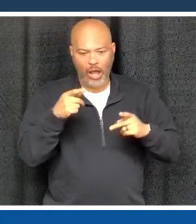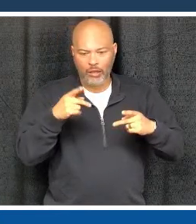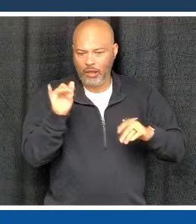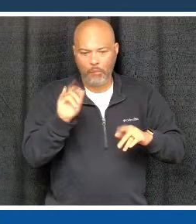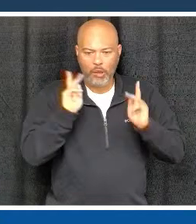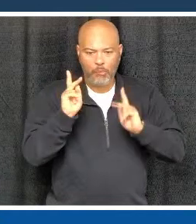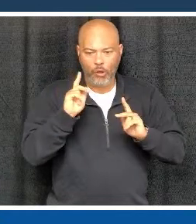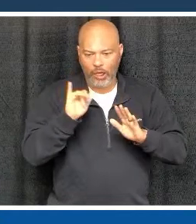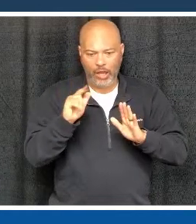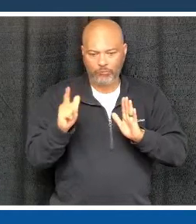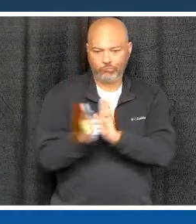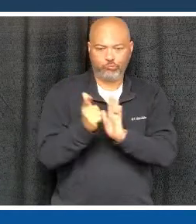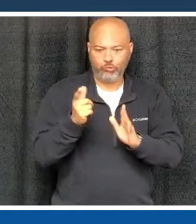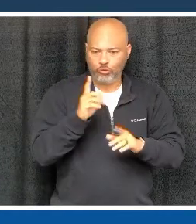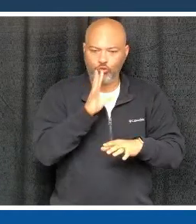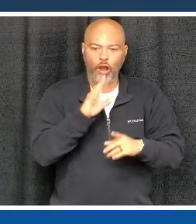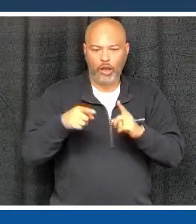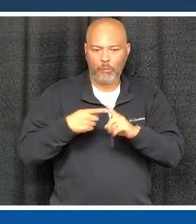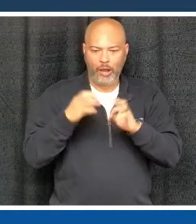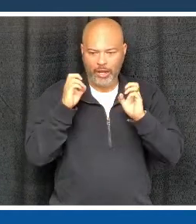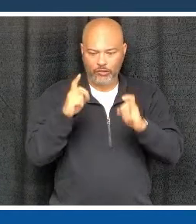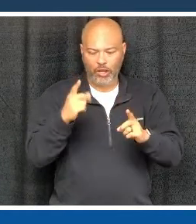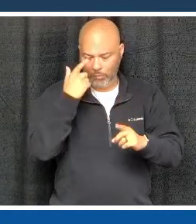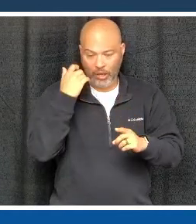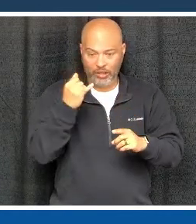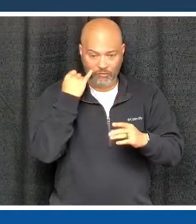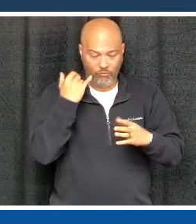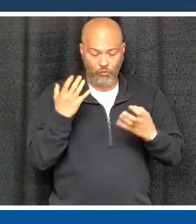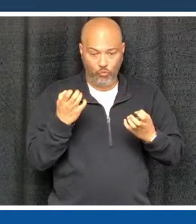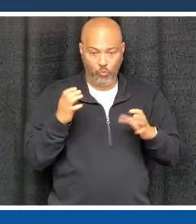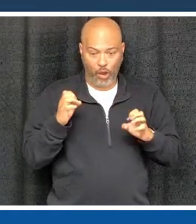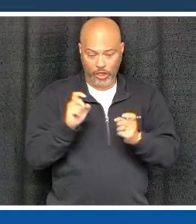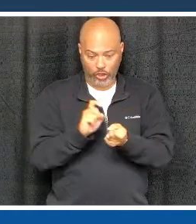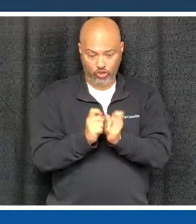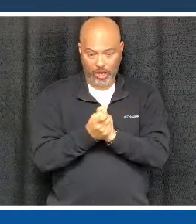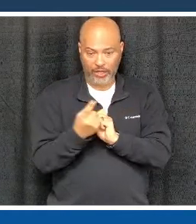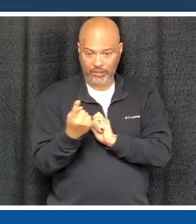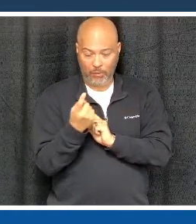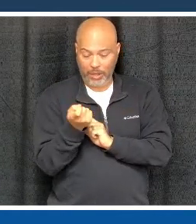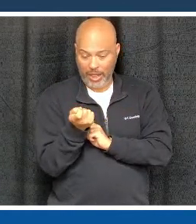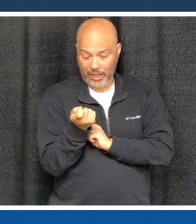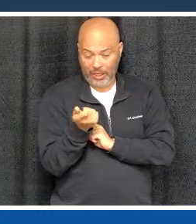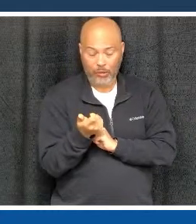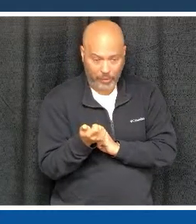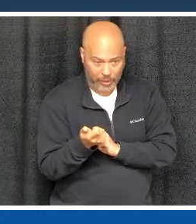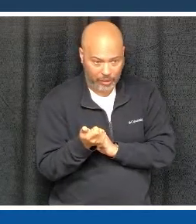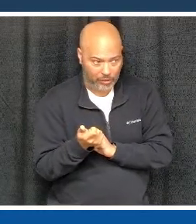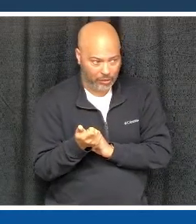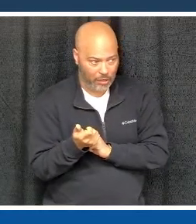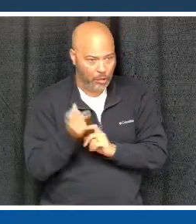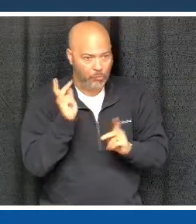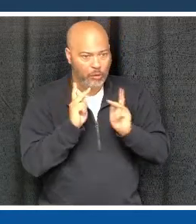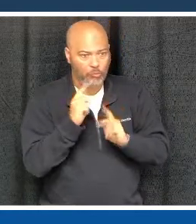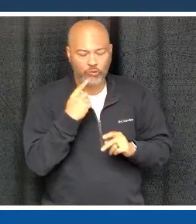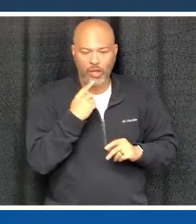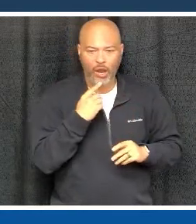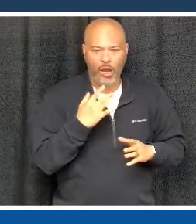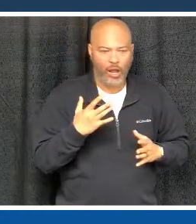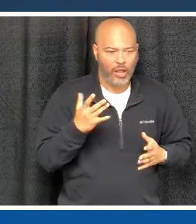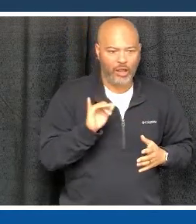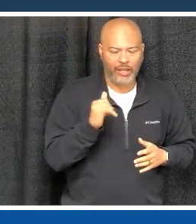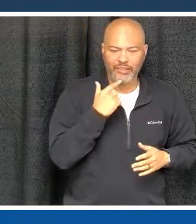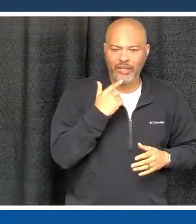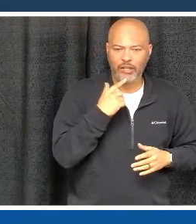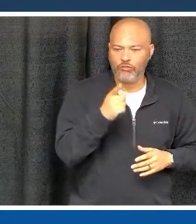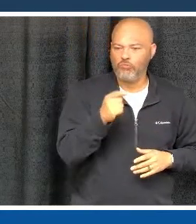is education. And because if you want to tweak something just a little bit, people will say, like I said,